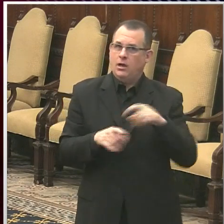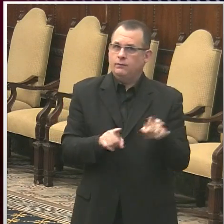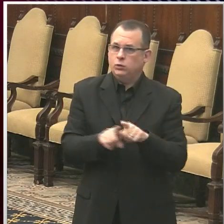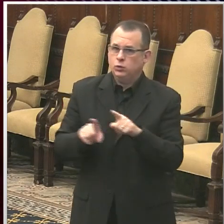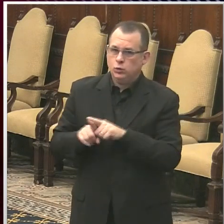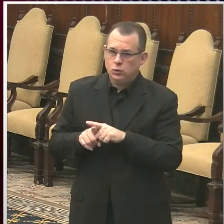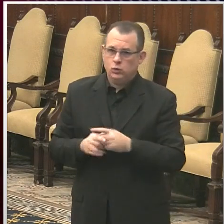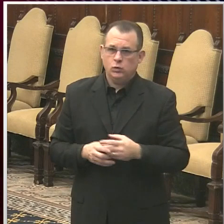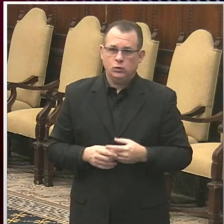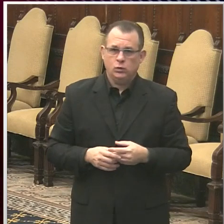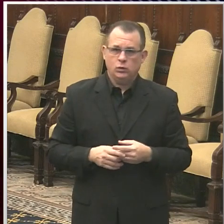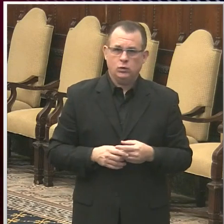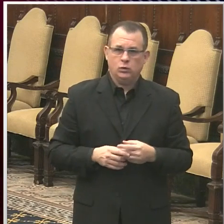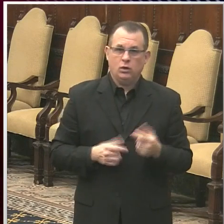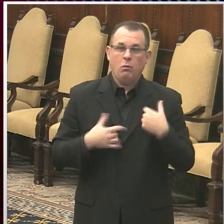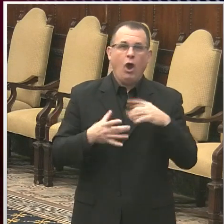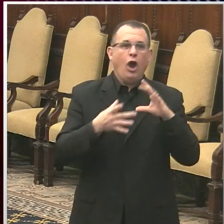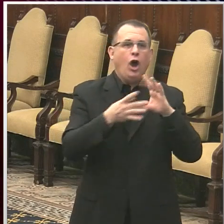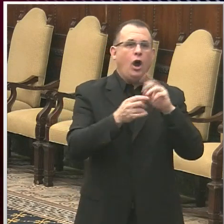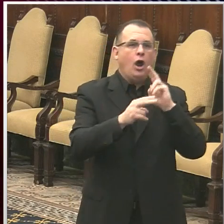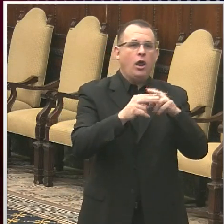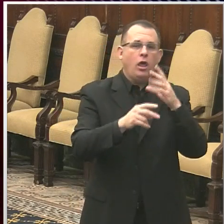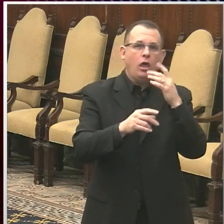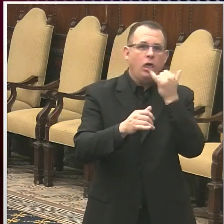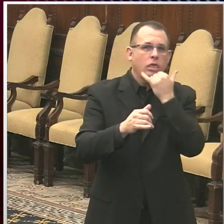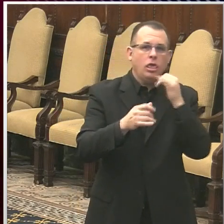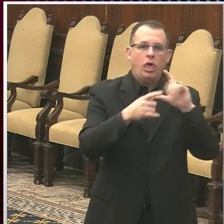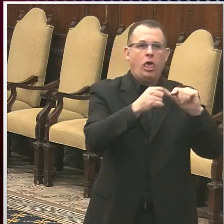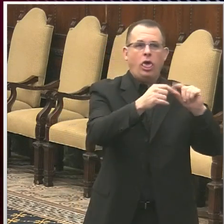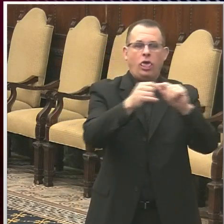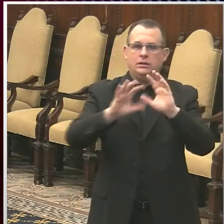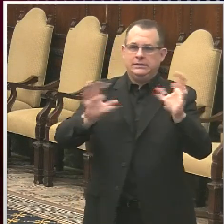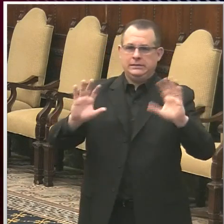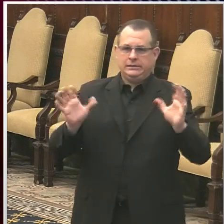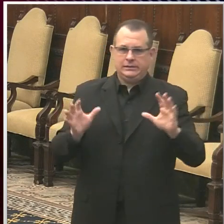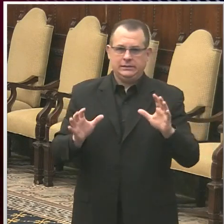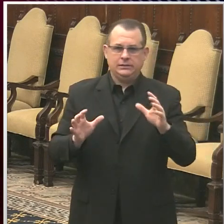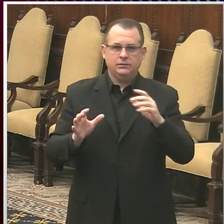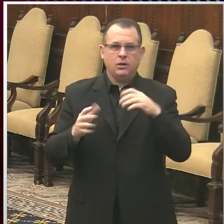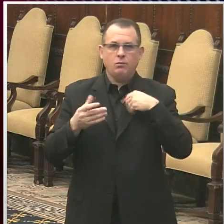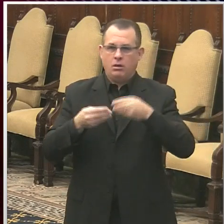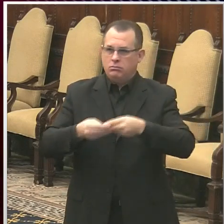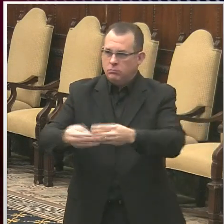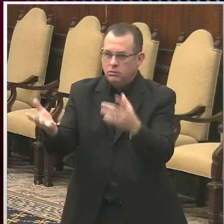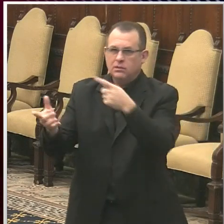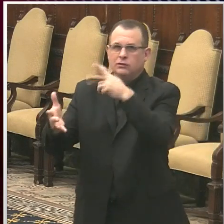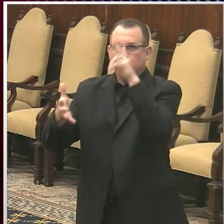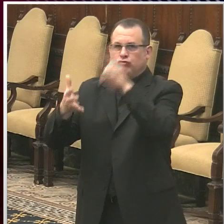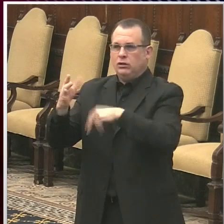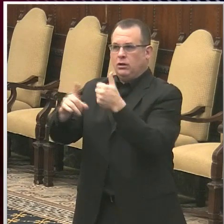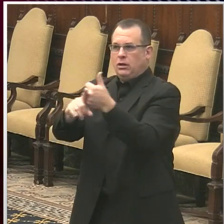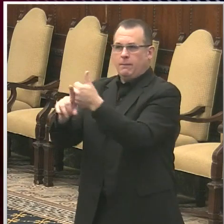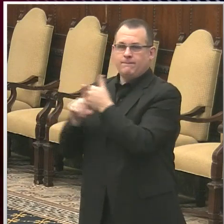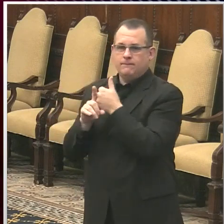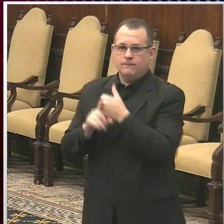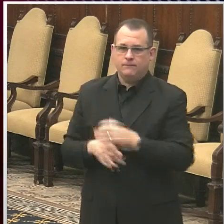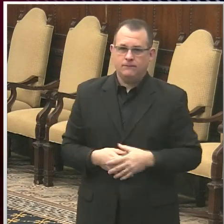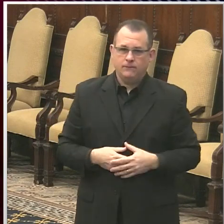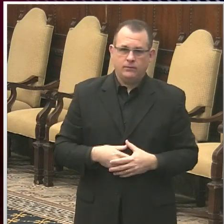making comments outside before they get a chance to look at the budget themselves. Thanks. And